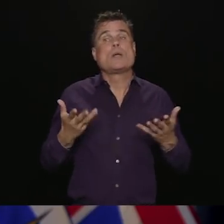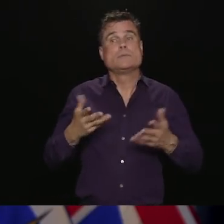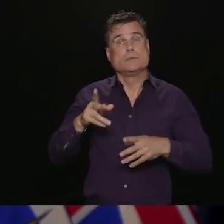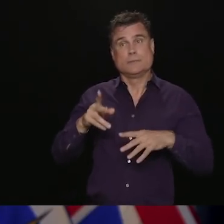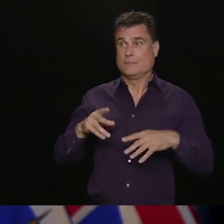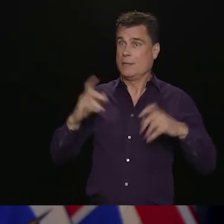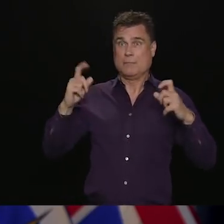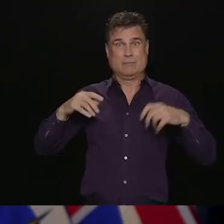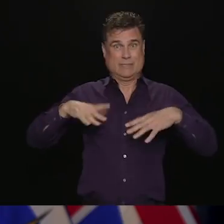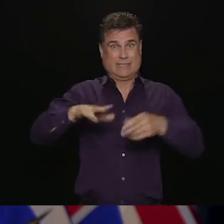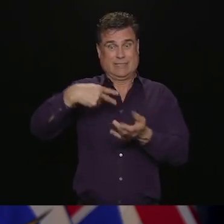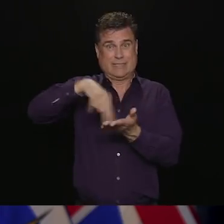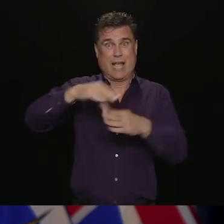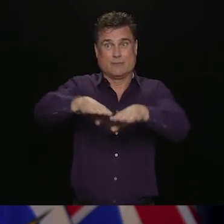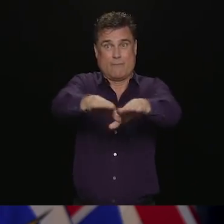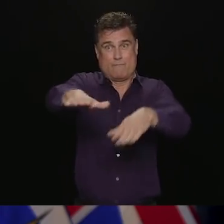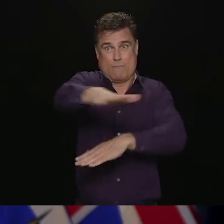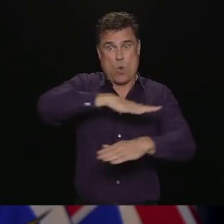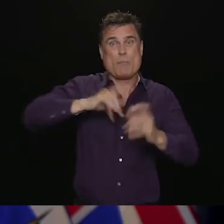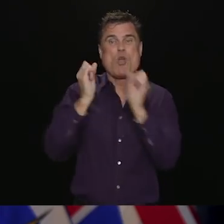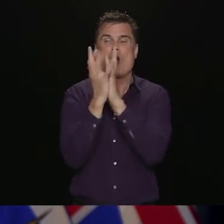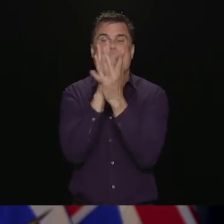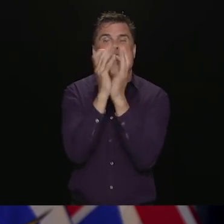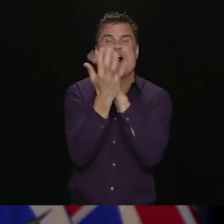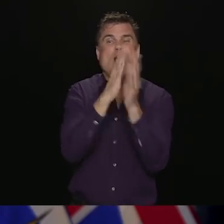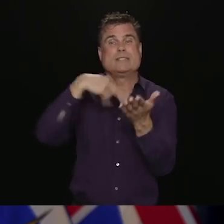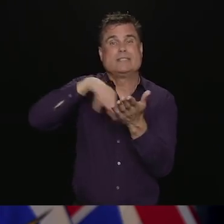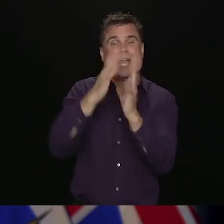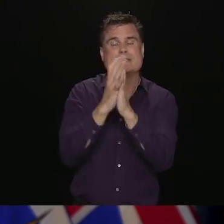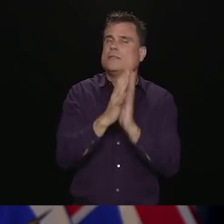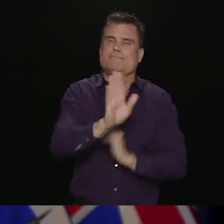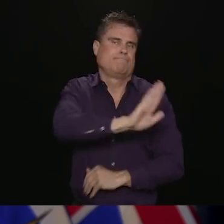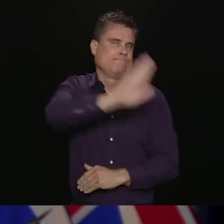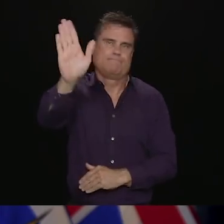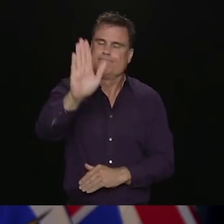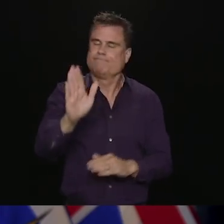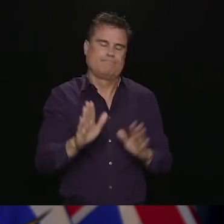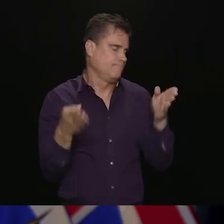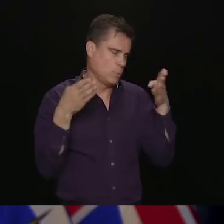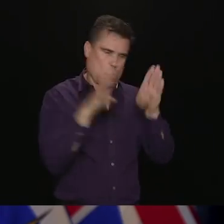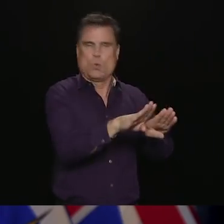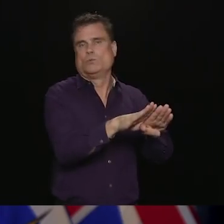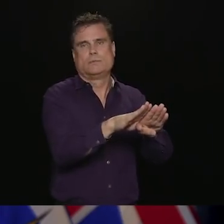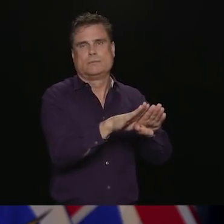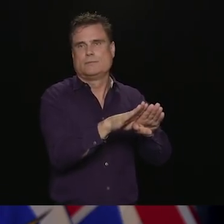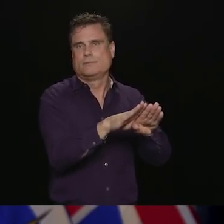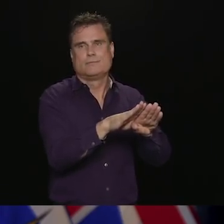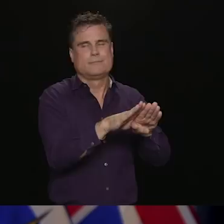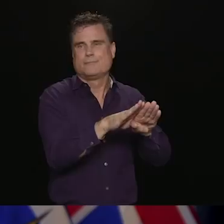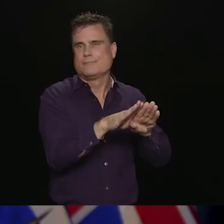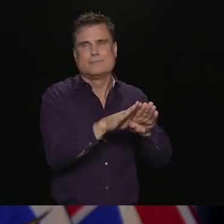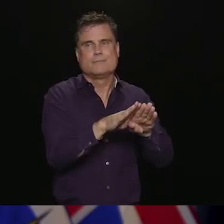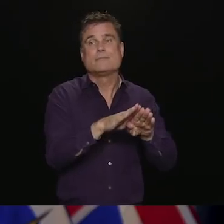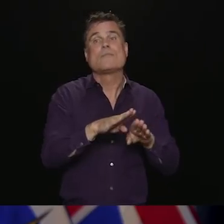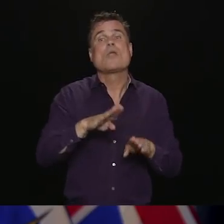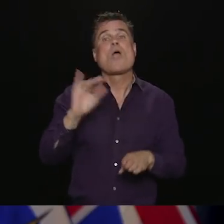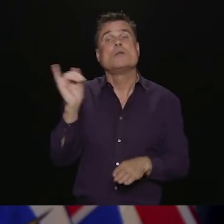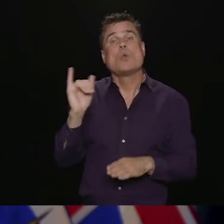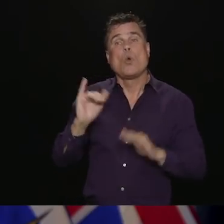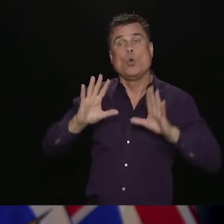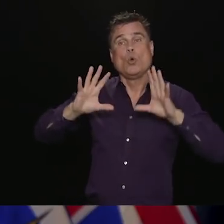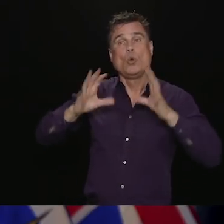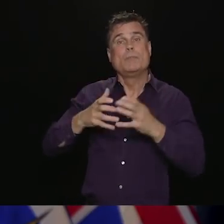singing in a group can be a very dangerous thing for this virus. And we've seen that in a number of places around the